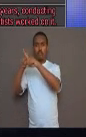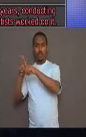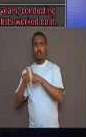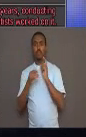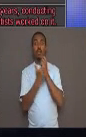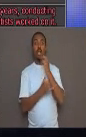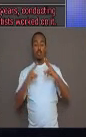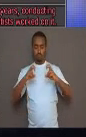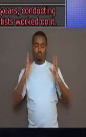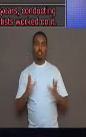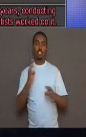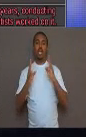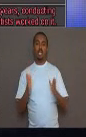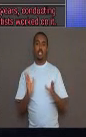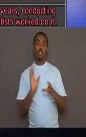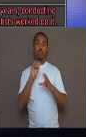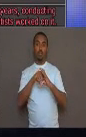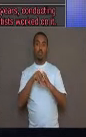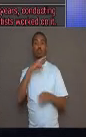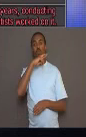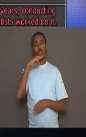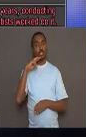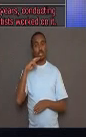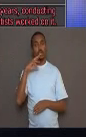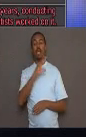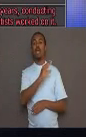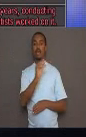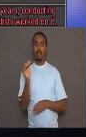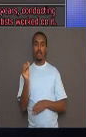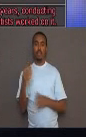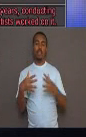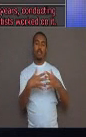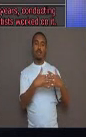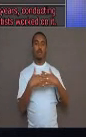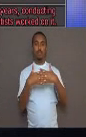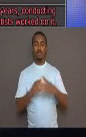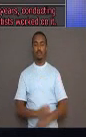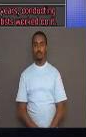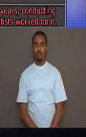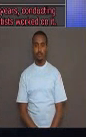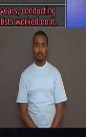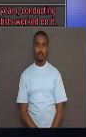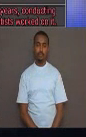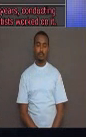different countries, including Russia and the USA.